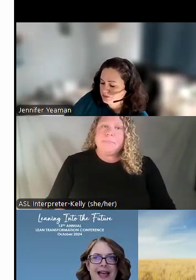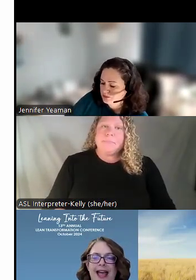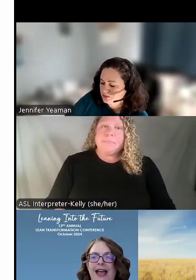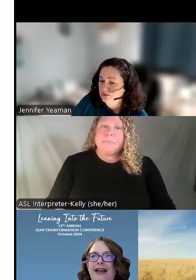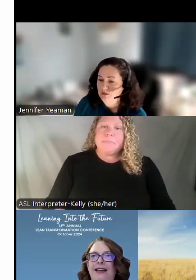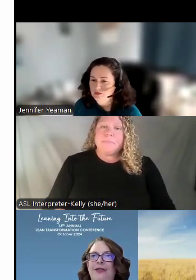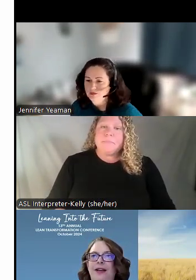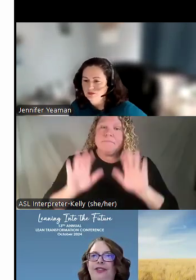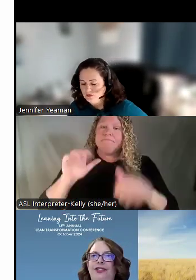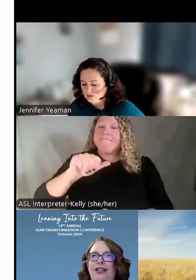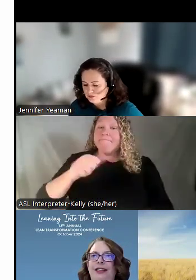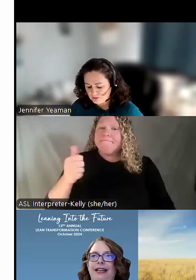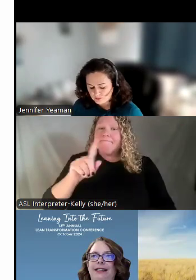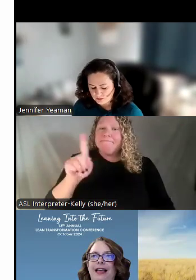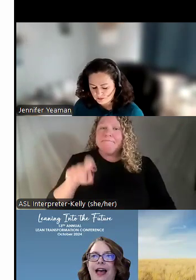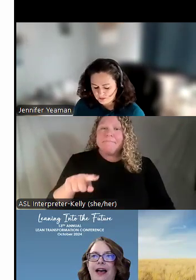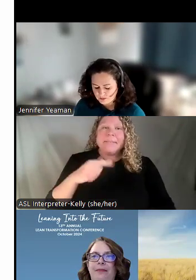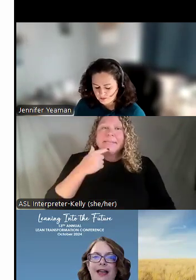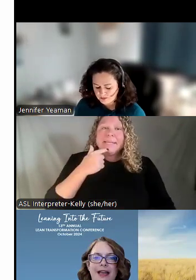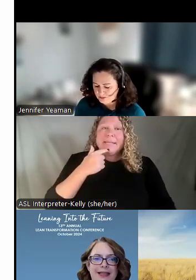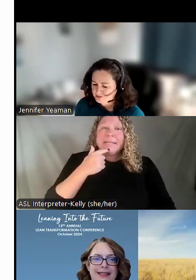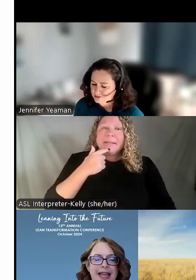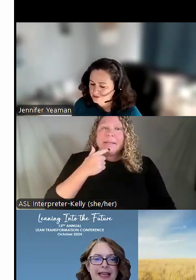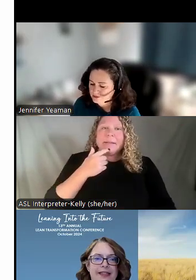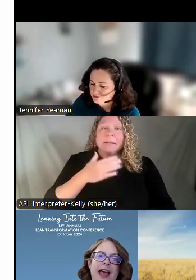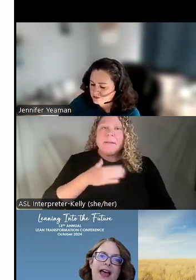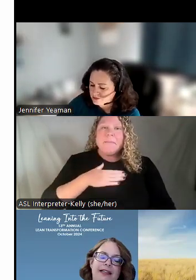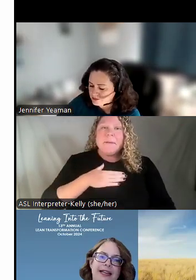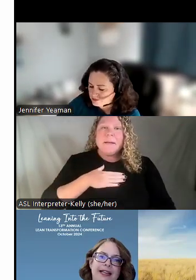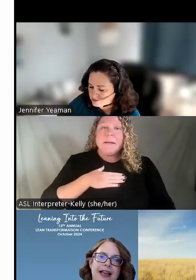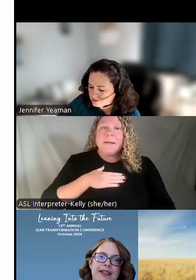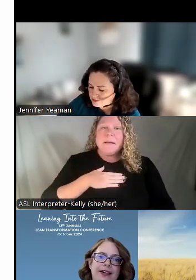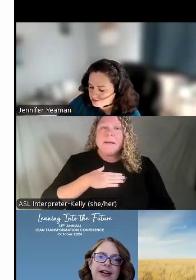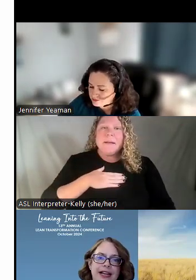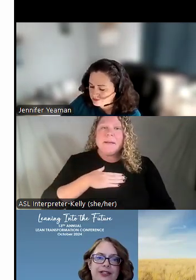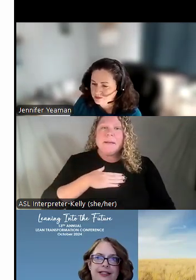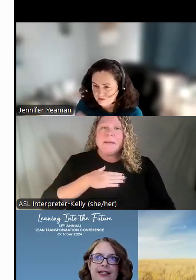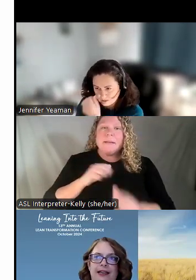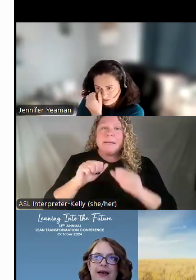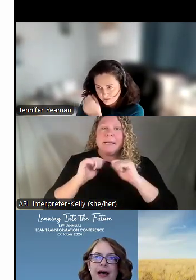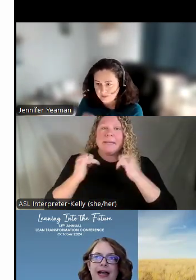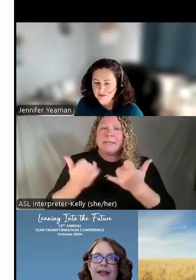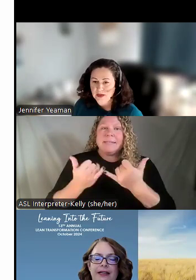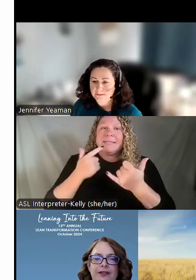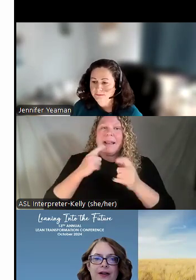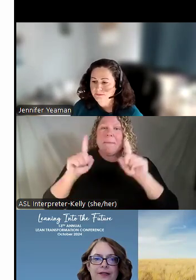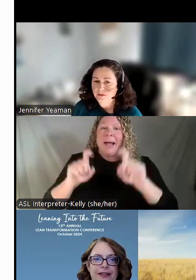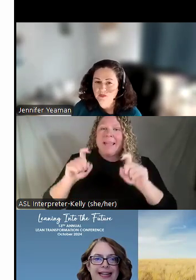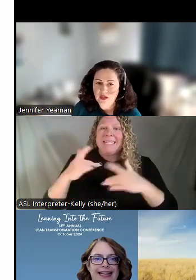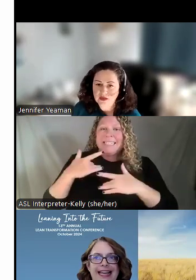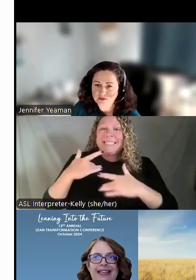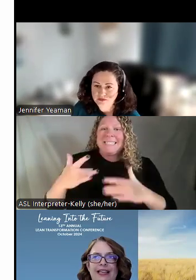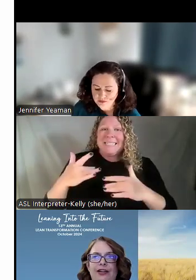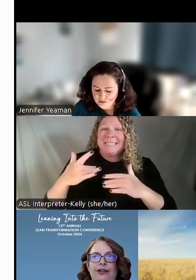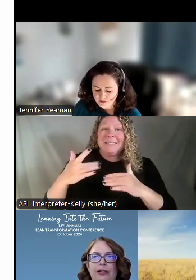Great. And another question is saying that in their agency, a pilot is often